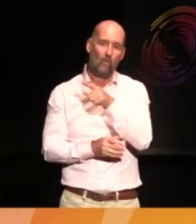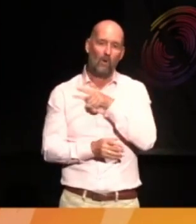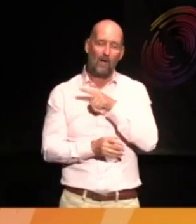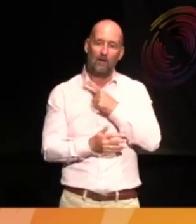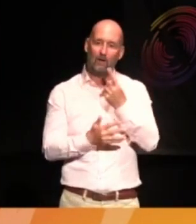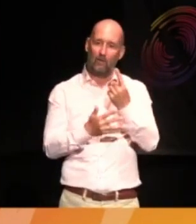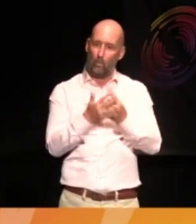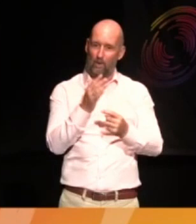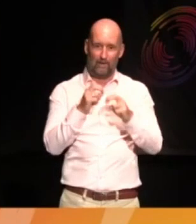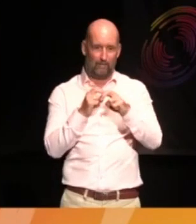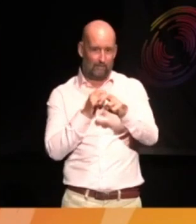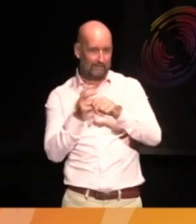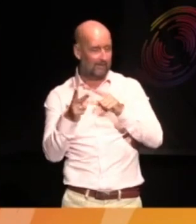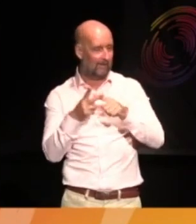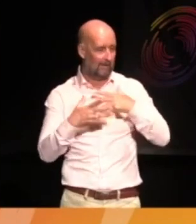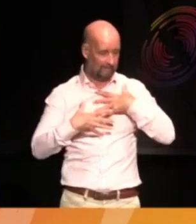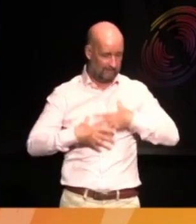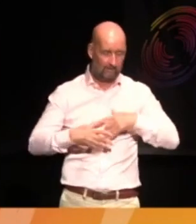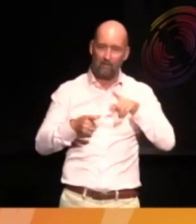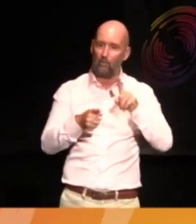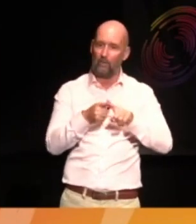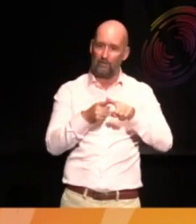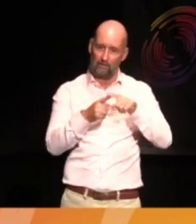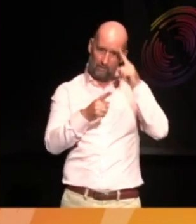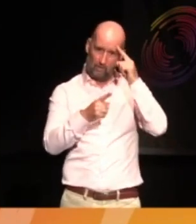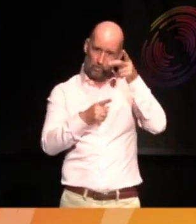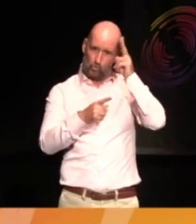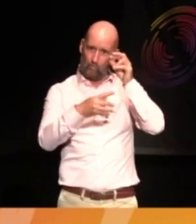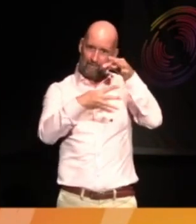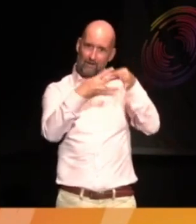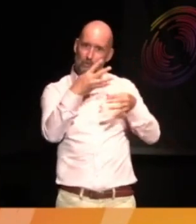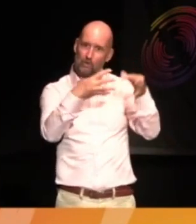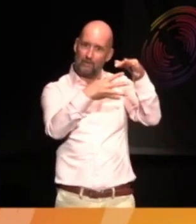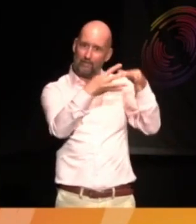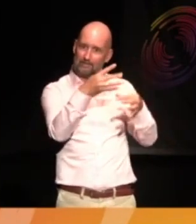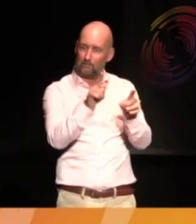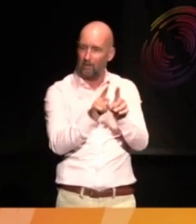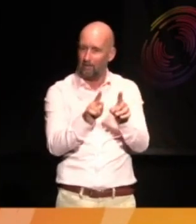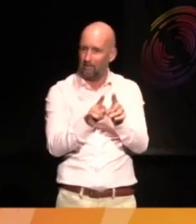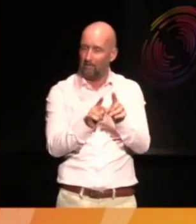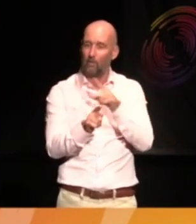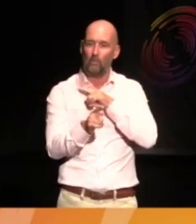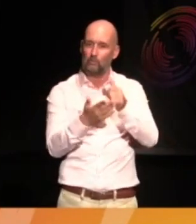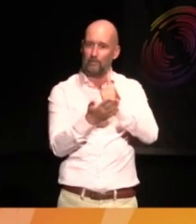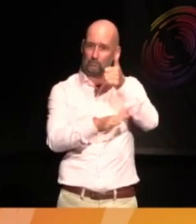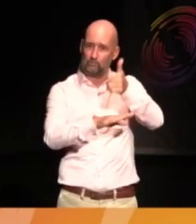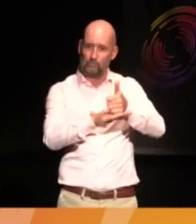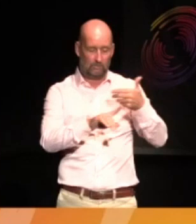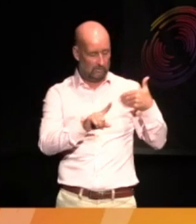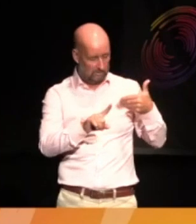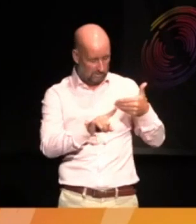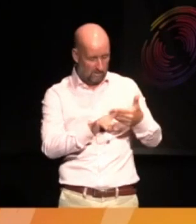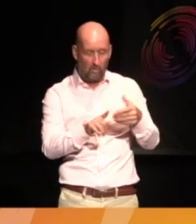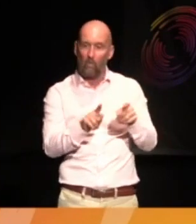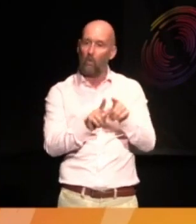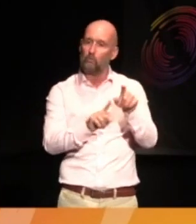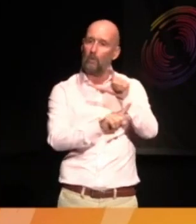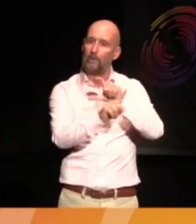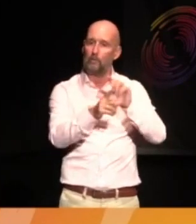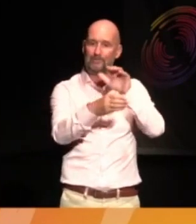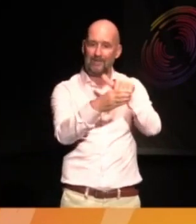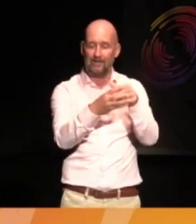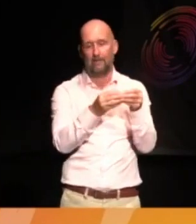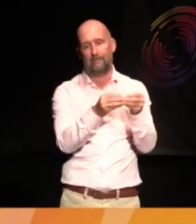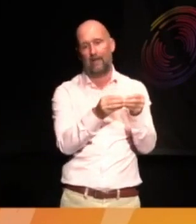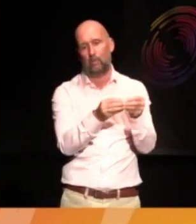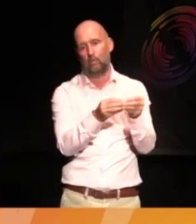and mobility related disabilities, and ensuring that these things are in place, but also valuing the community within that,